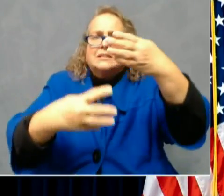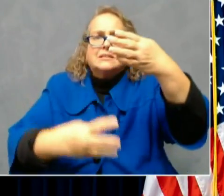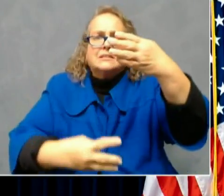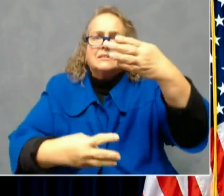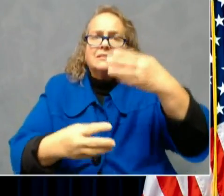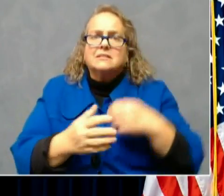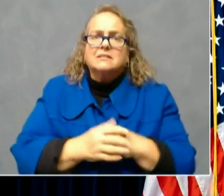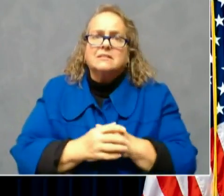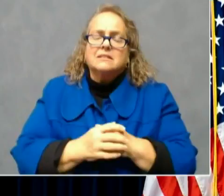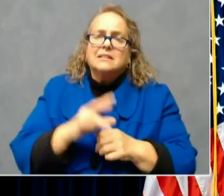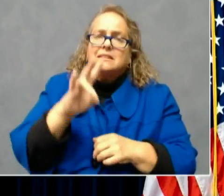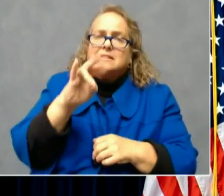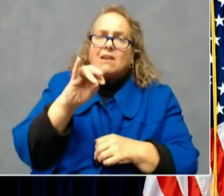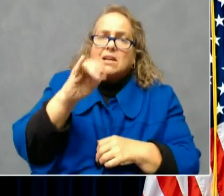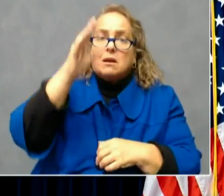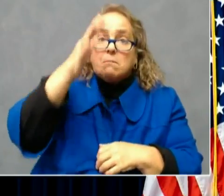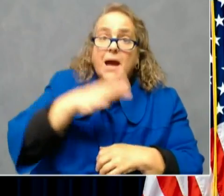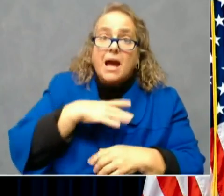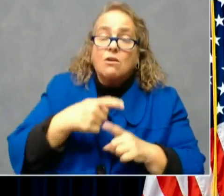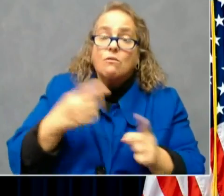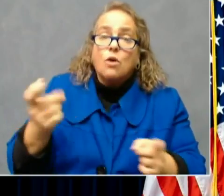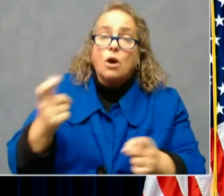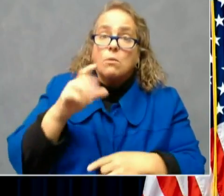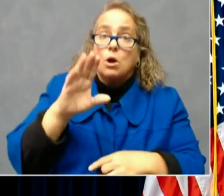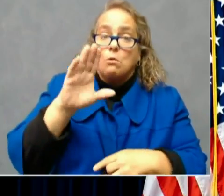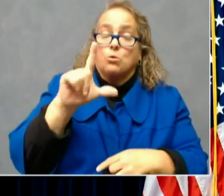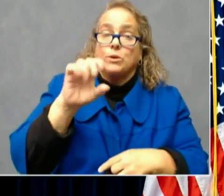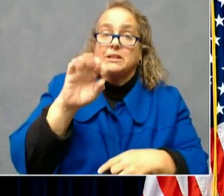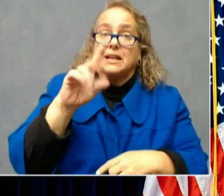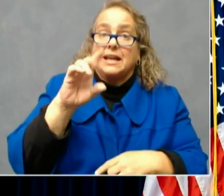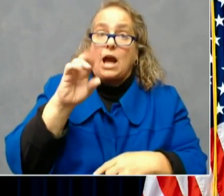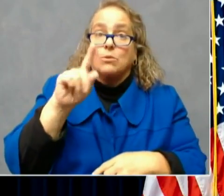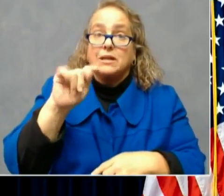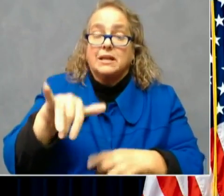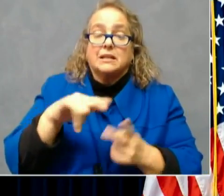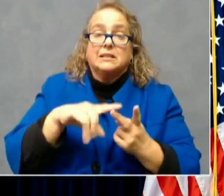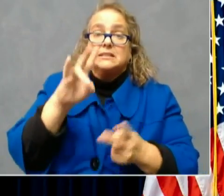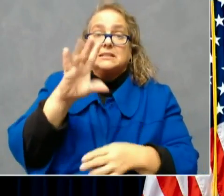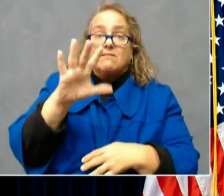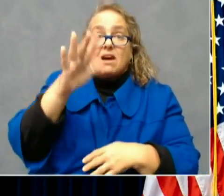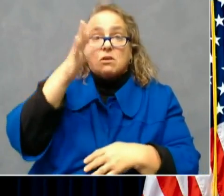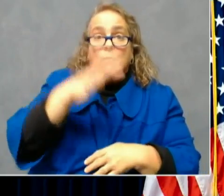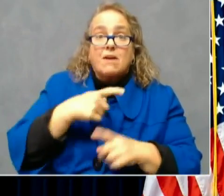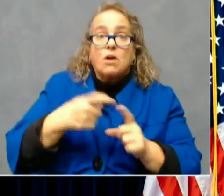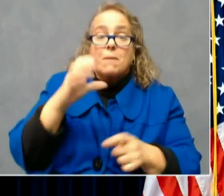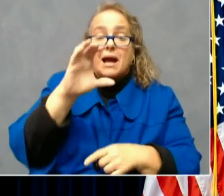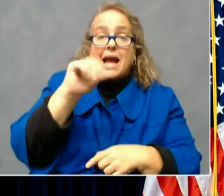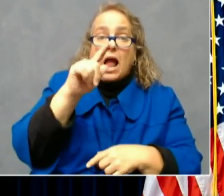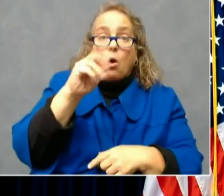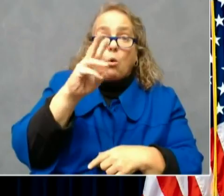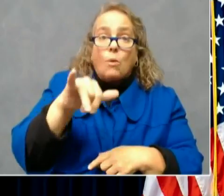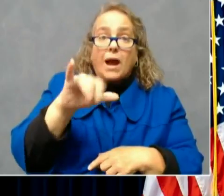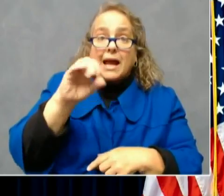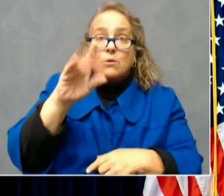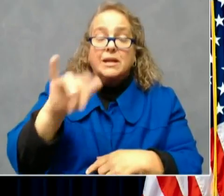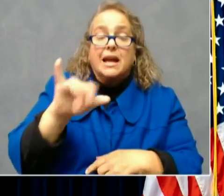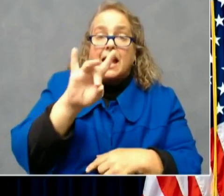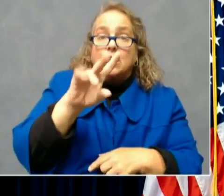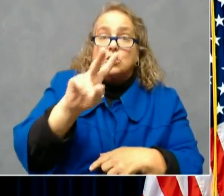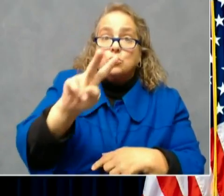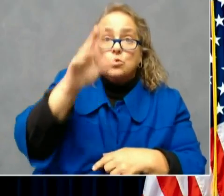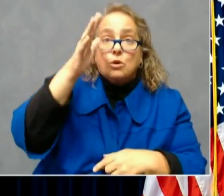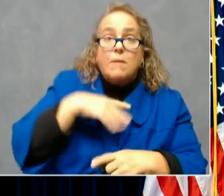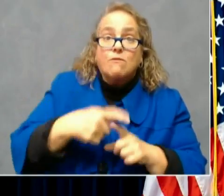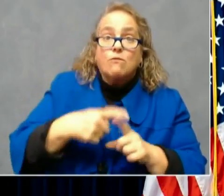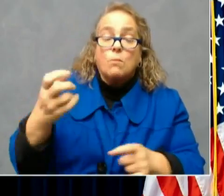70-year-old man from Boyd County. 75-year-old man from Callaway County. 82-year-old man from Christian